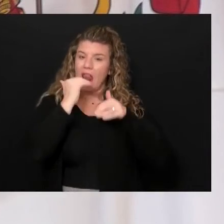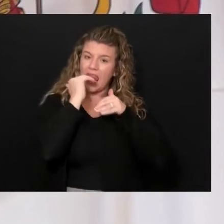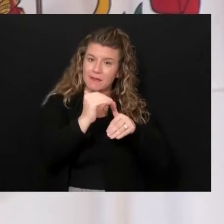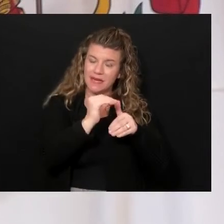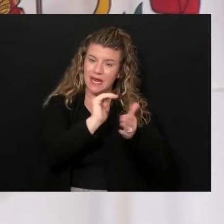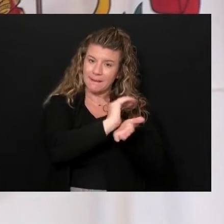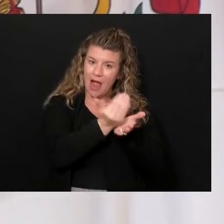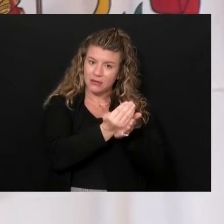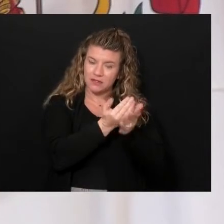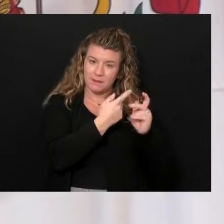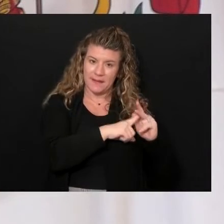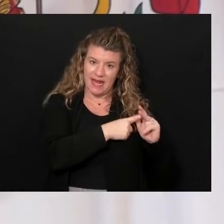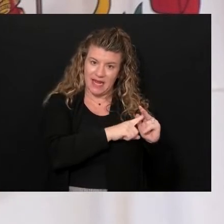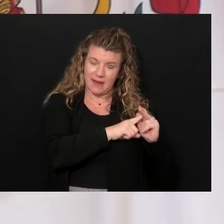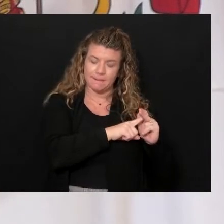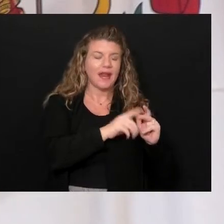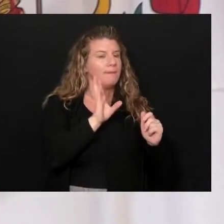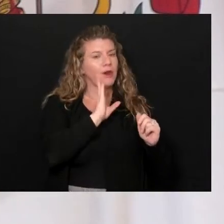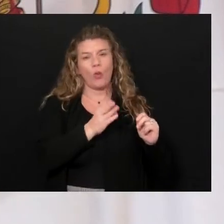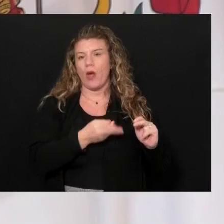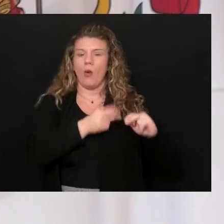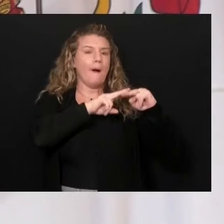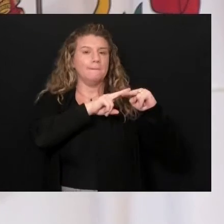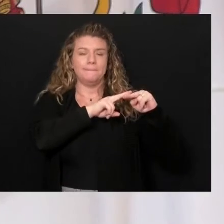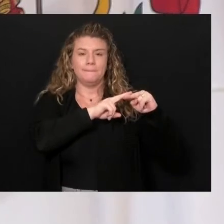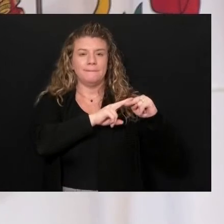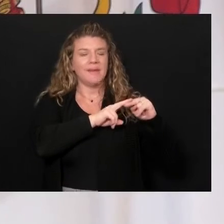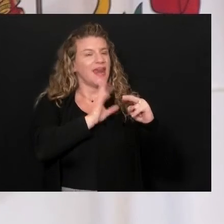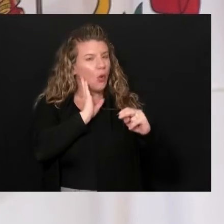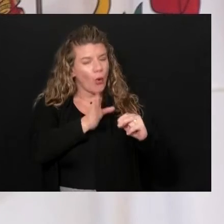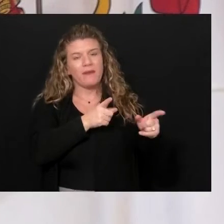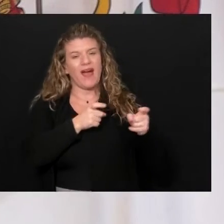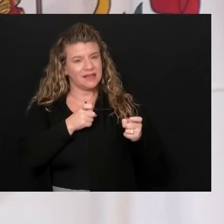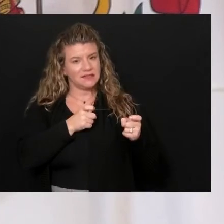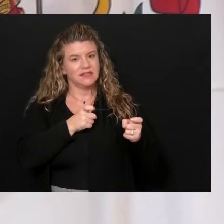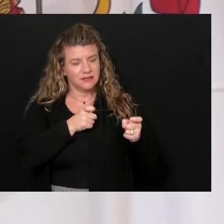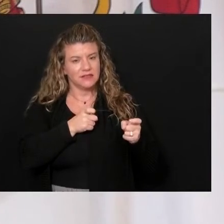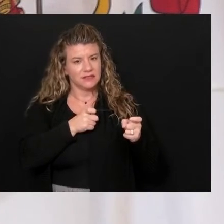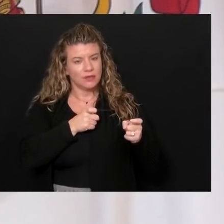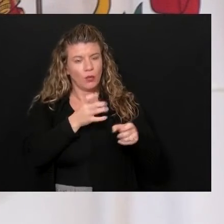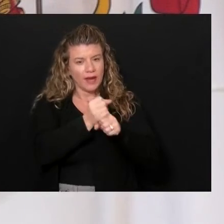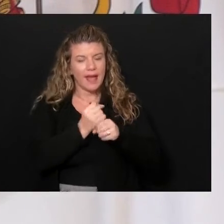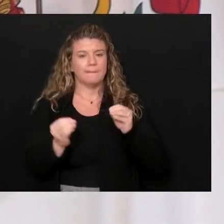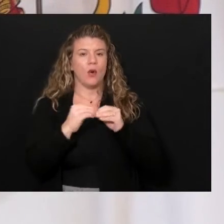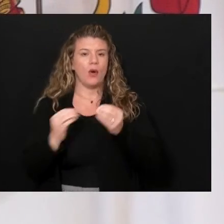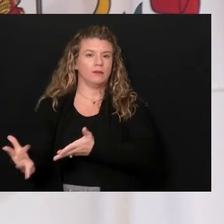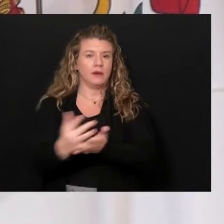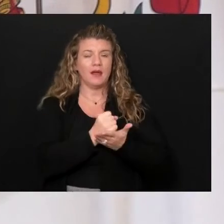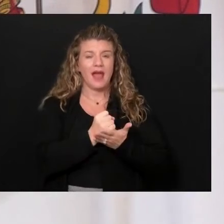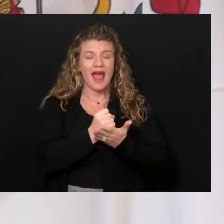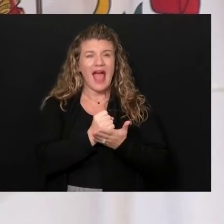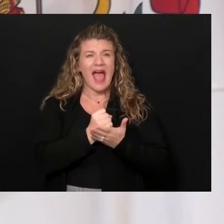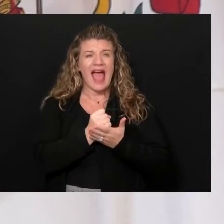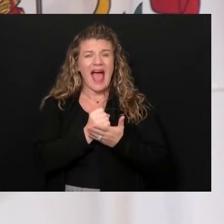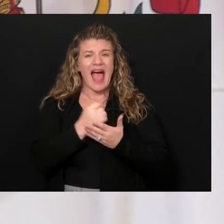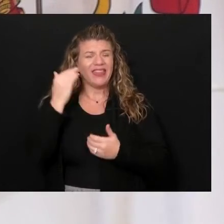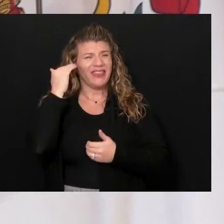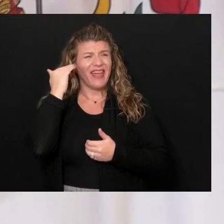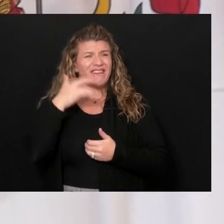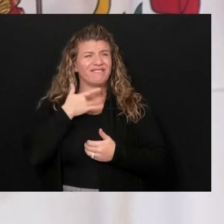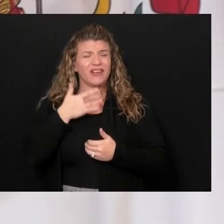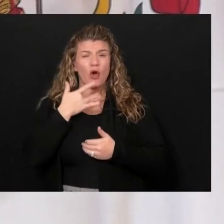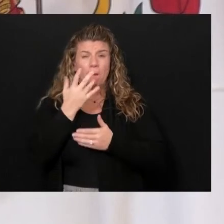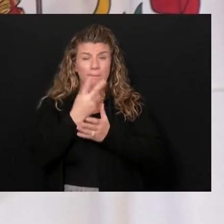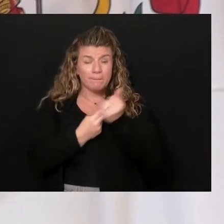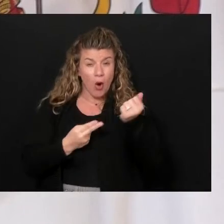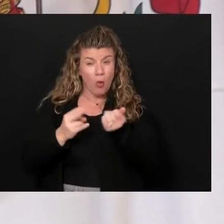supply in the beginning, but it will ramp up, and it will ramp up very, very, very quickly. I think between the 2 of them together, and maybe